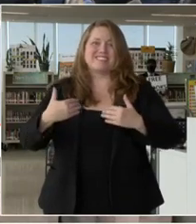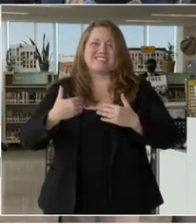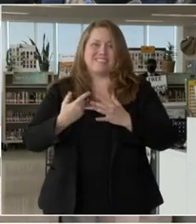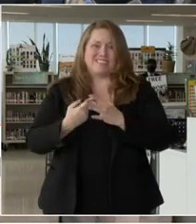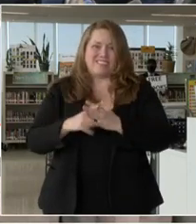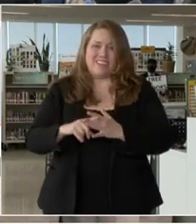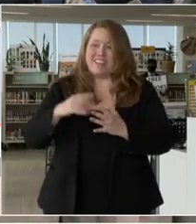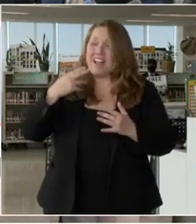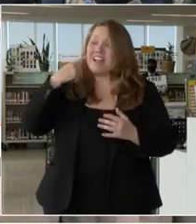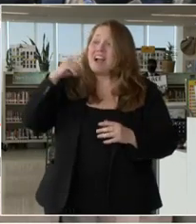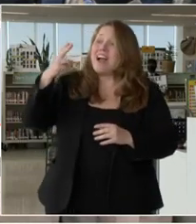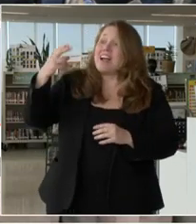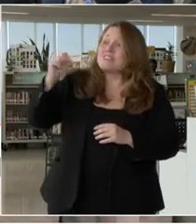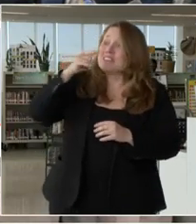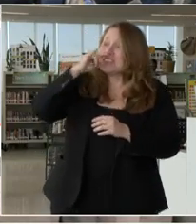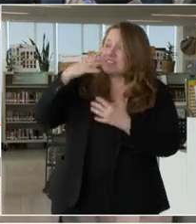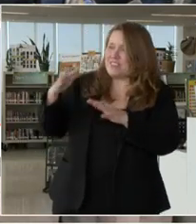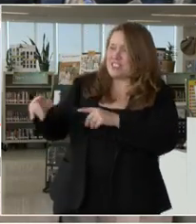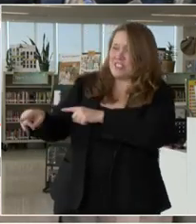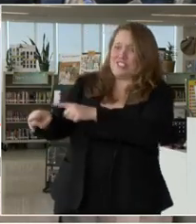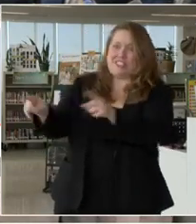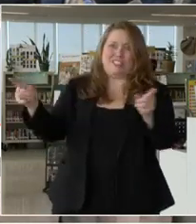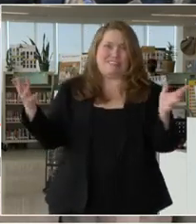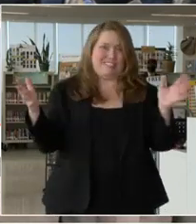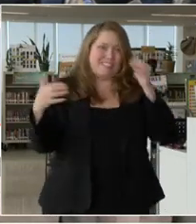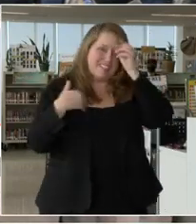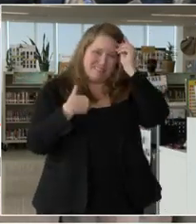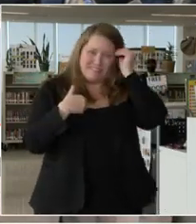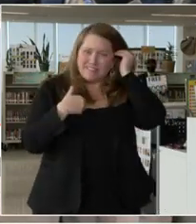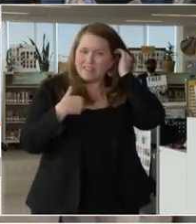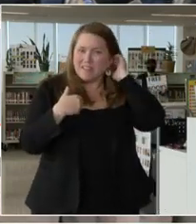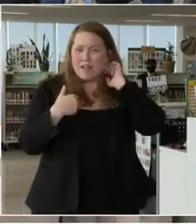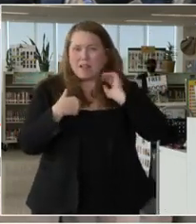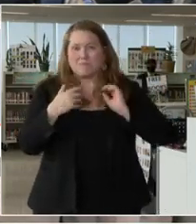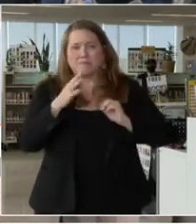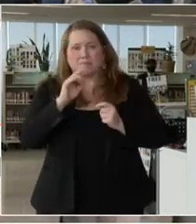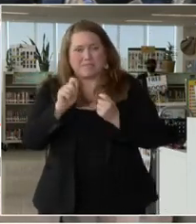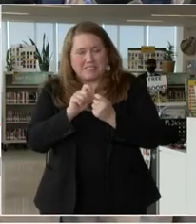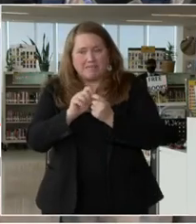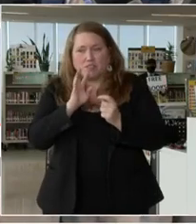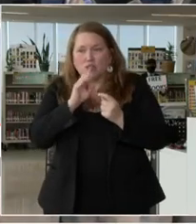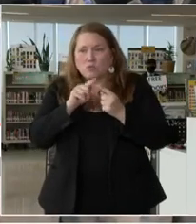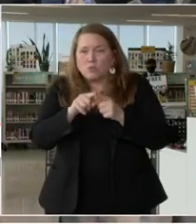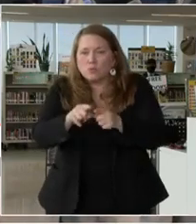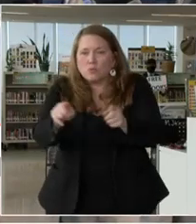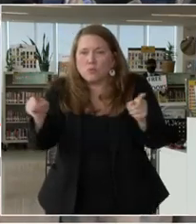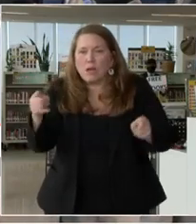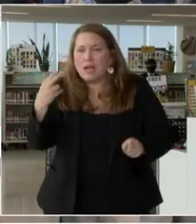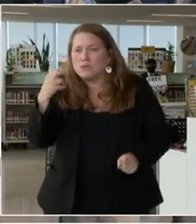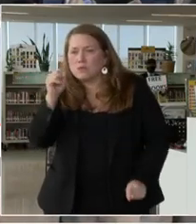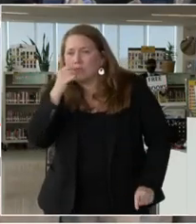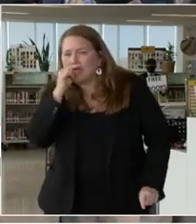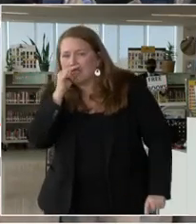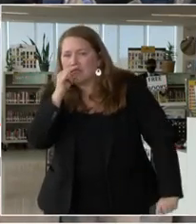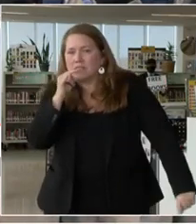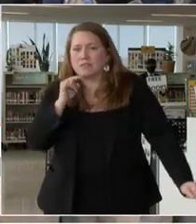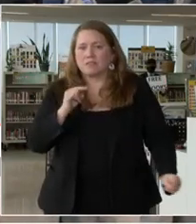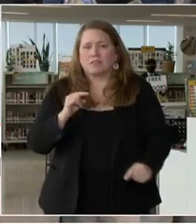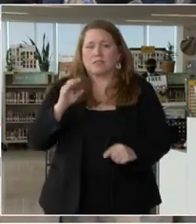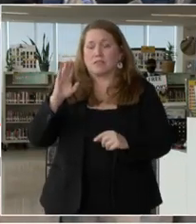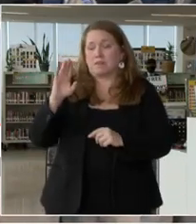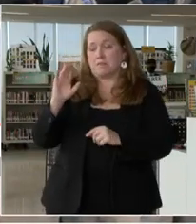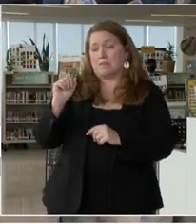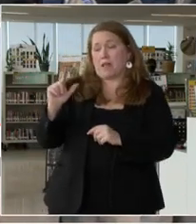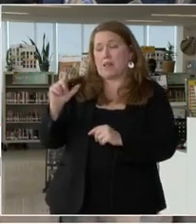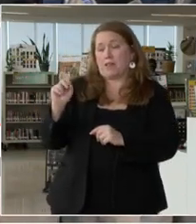kid sitting in the seats right where you are. Right where you are, and I'm specifically talking to the young people over here because these are Baloo senior high school students